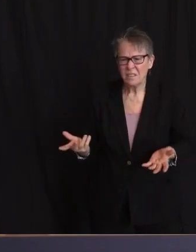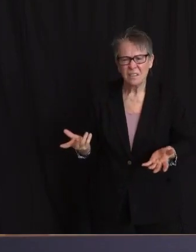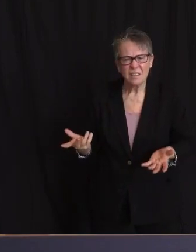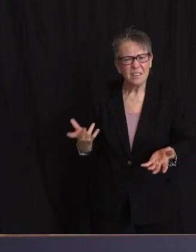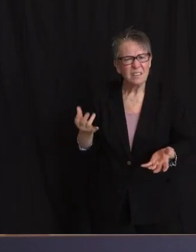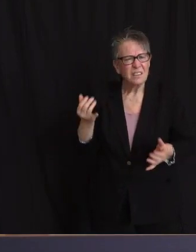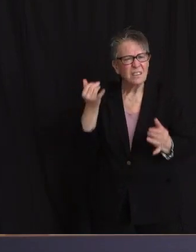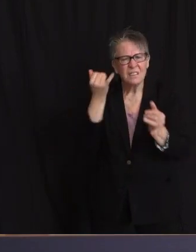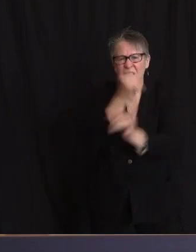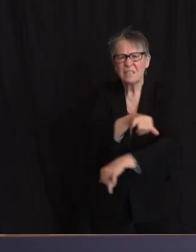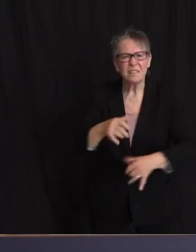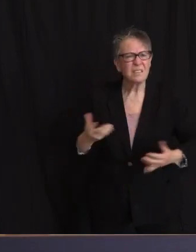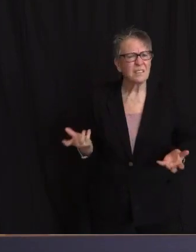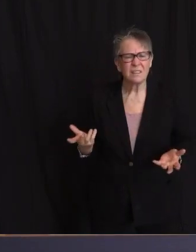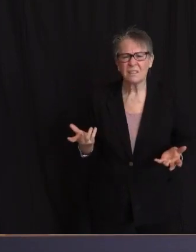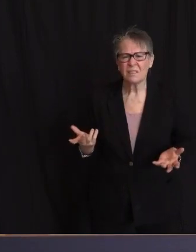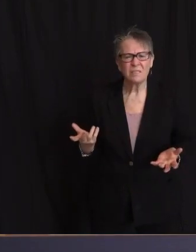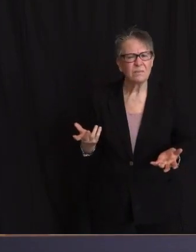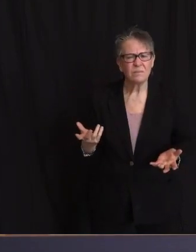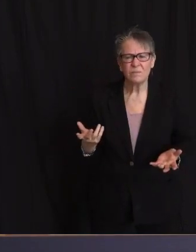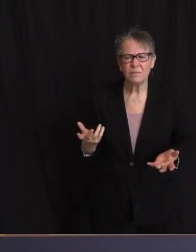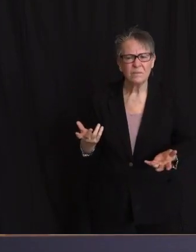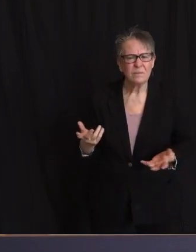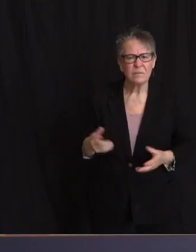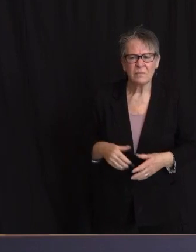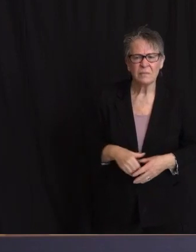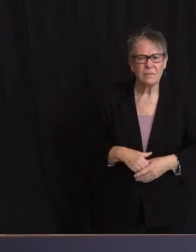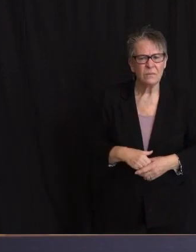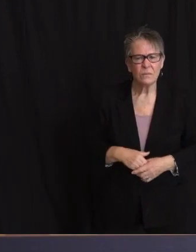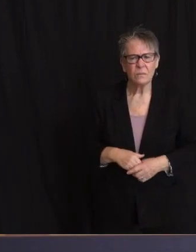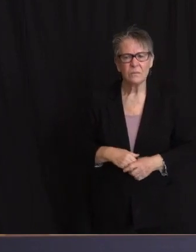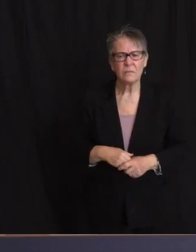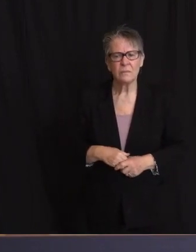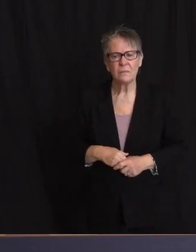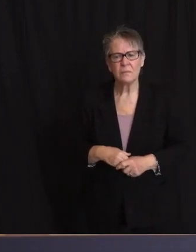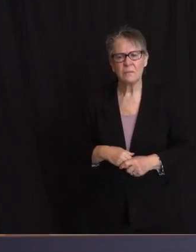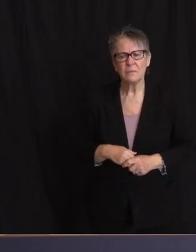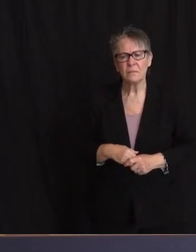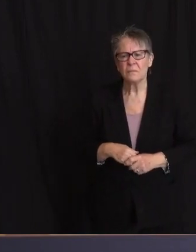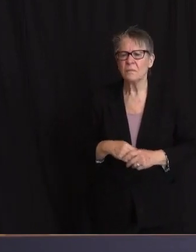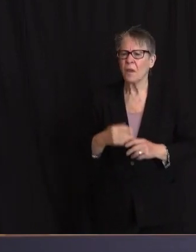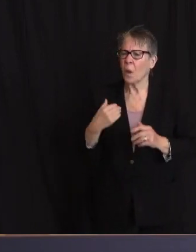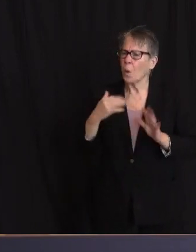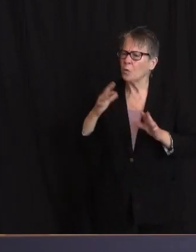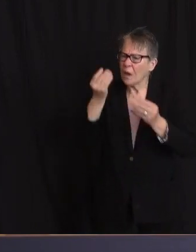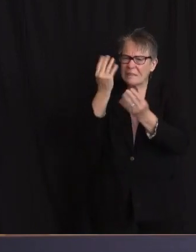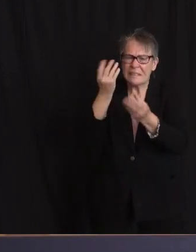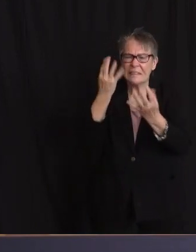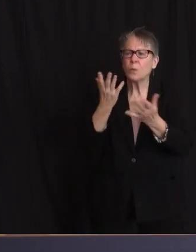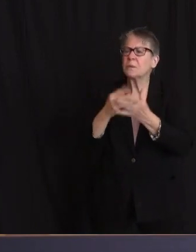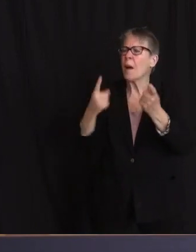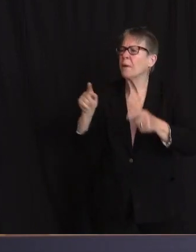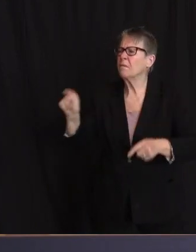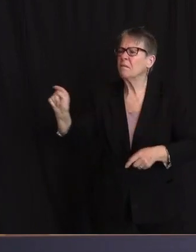you, to give you a sense of the road ahead of us. And I think you're starting to see that we're seeing some light here,